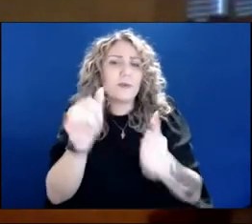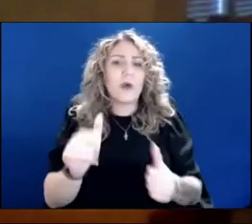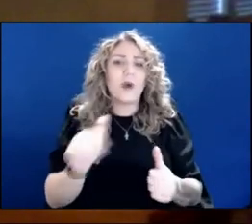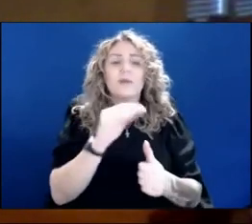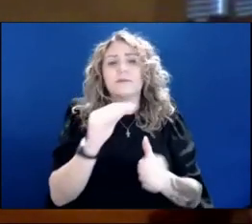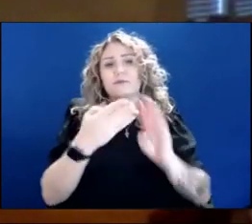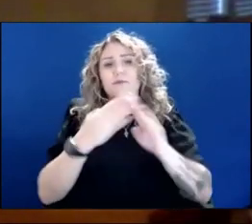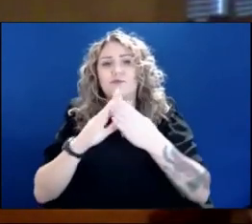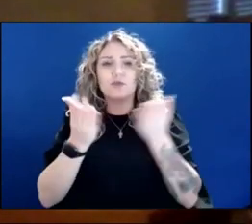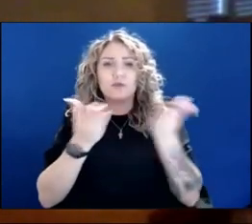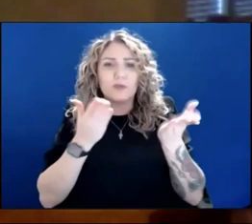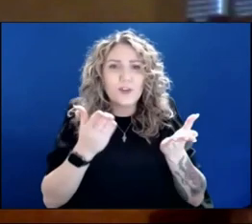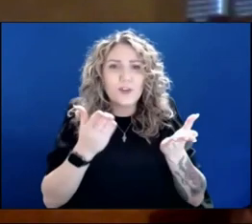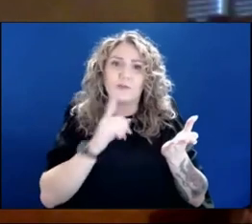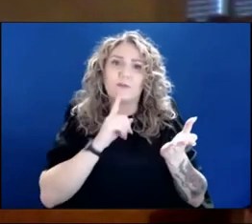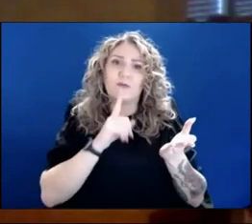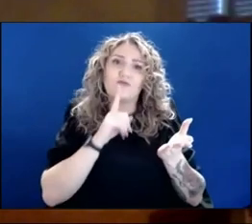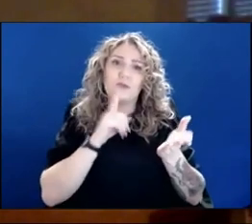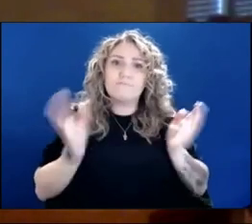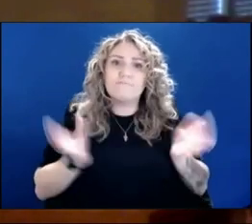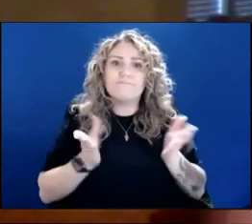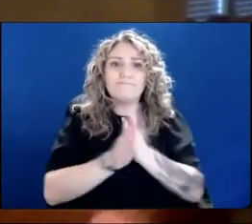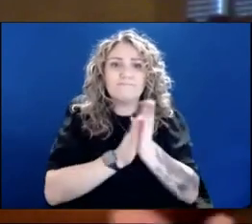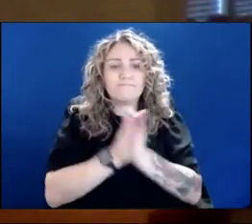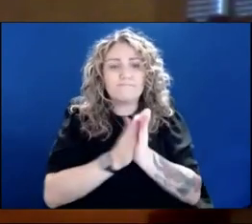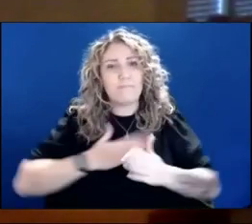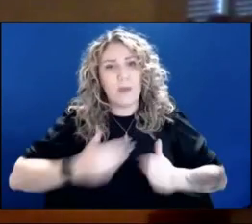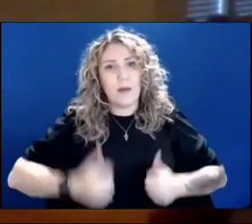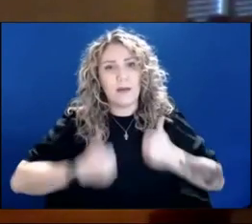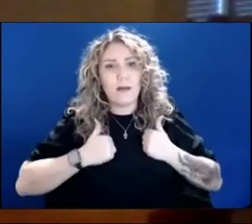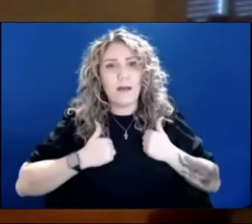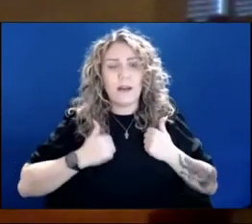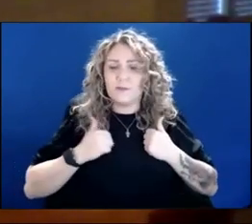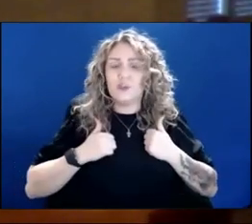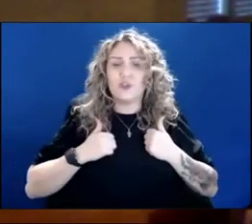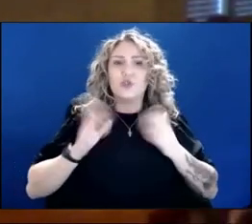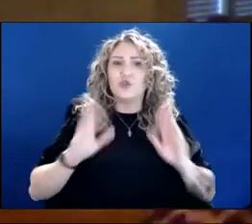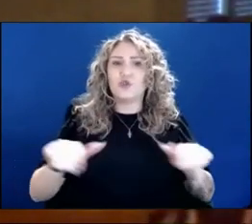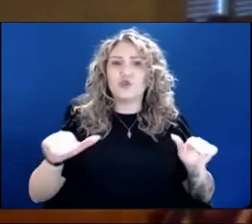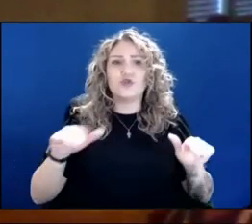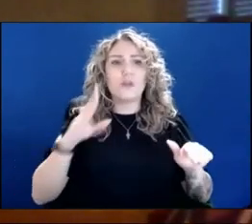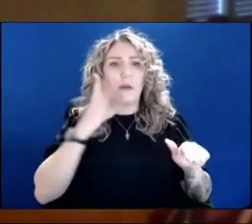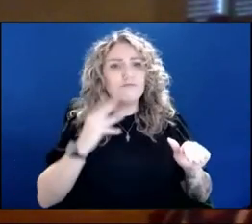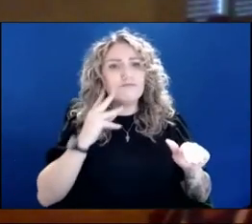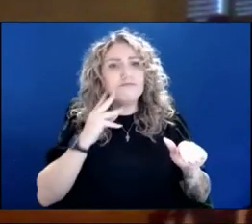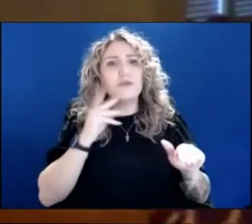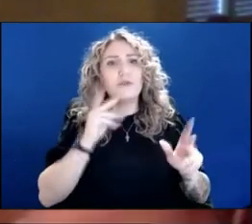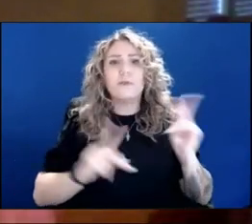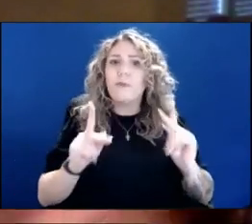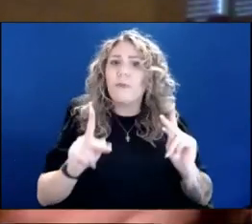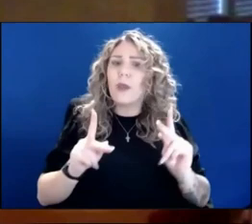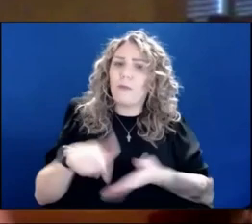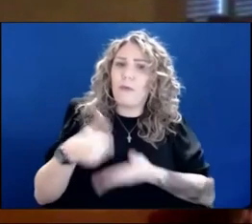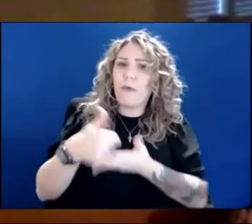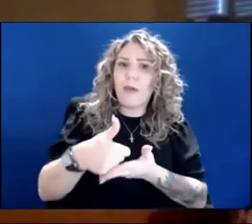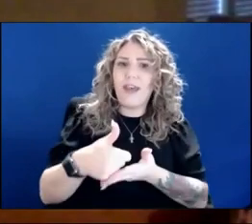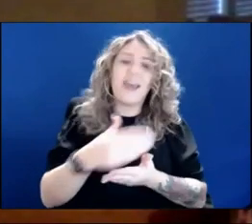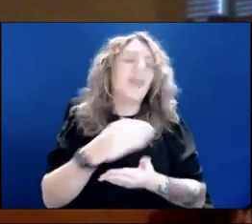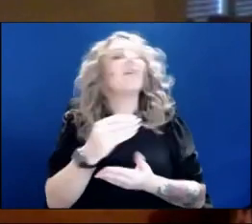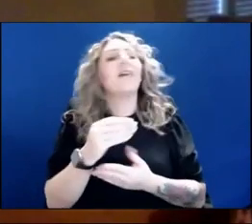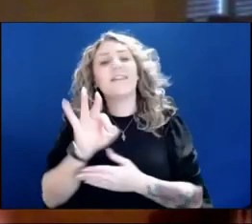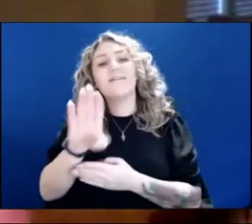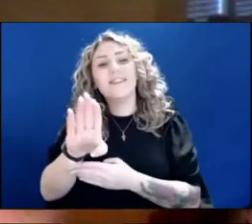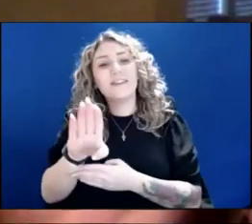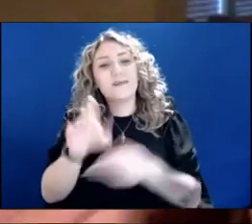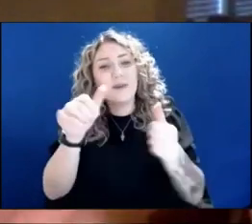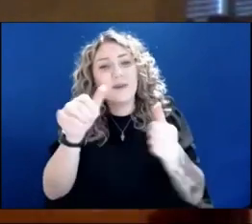driving force in my life. I feel like I had a childhood where people stepped in and helped a lot. And coincidentally, the Facebook post happened to be